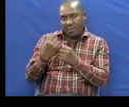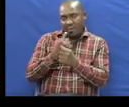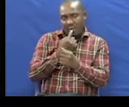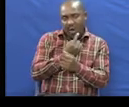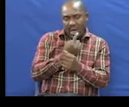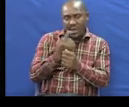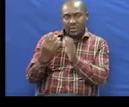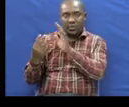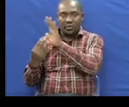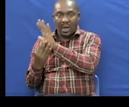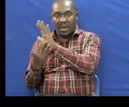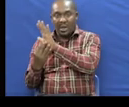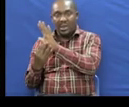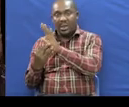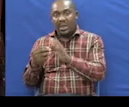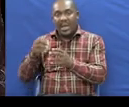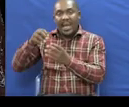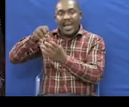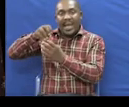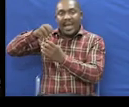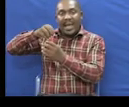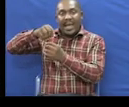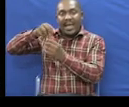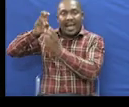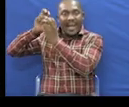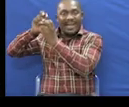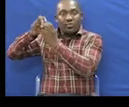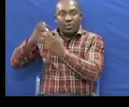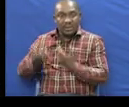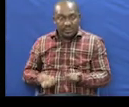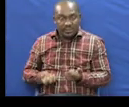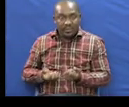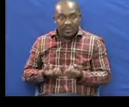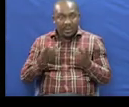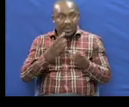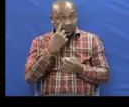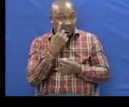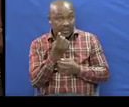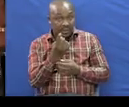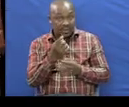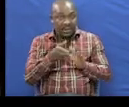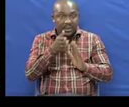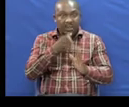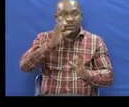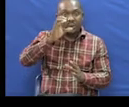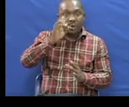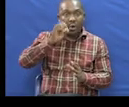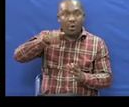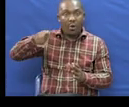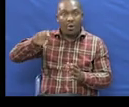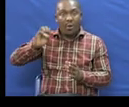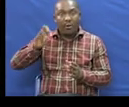to 9 electrons. As you can see this, starting with copper.